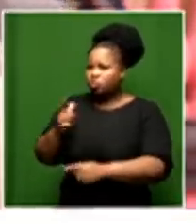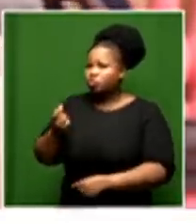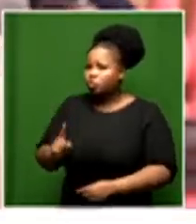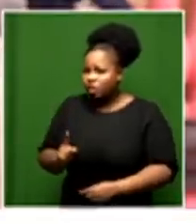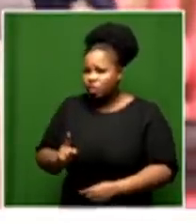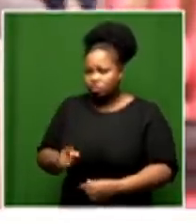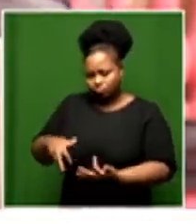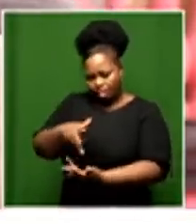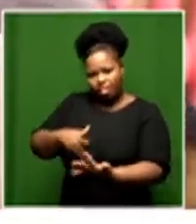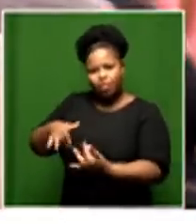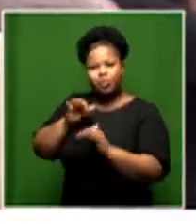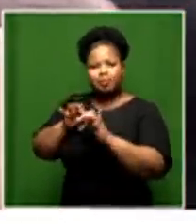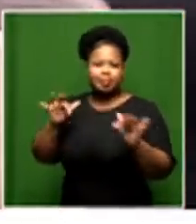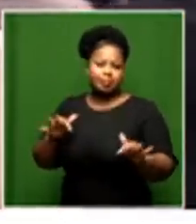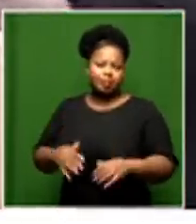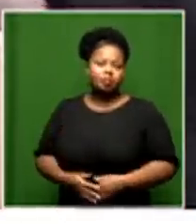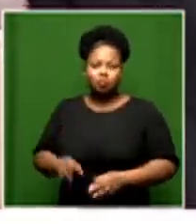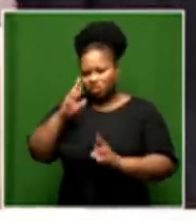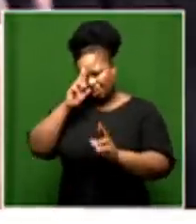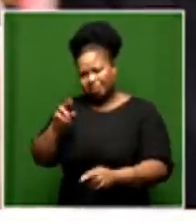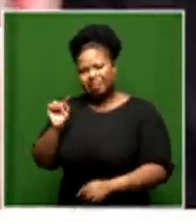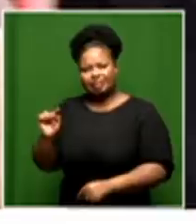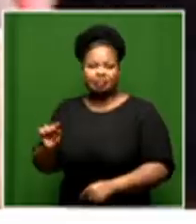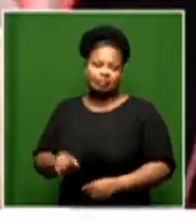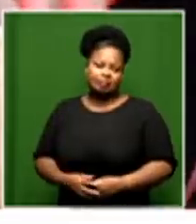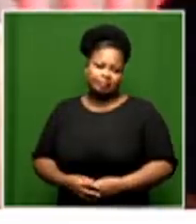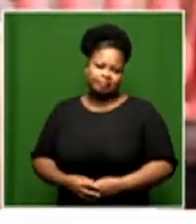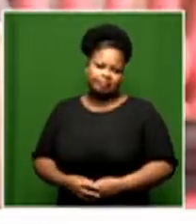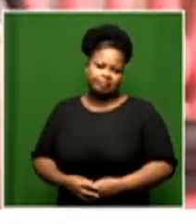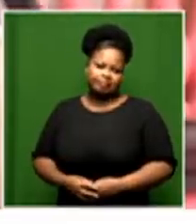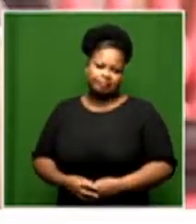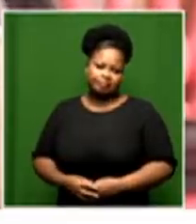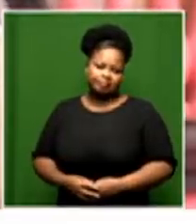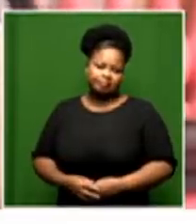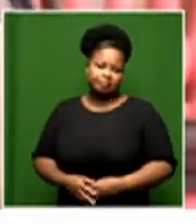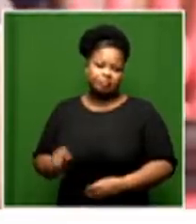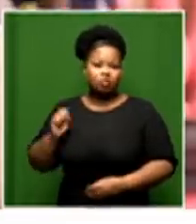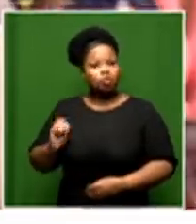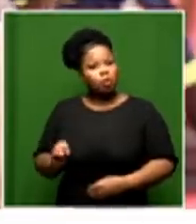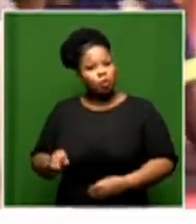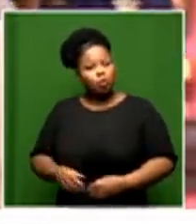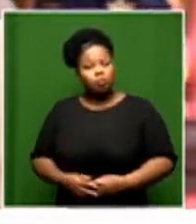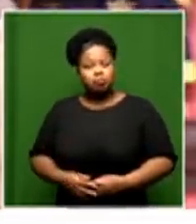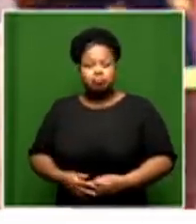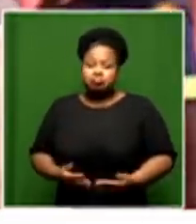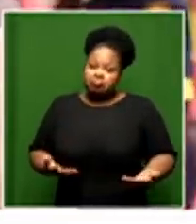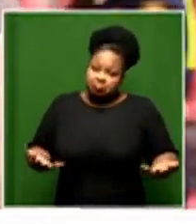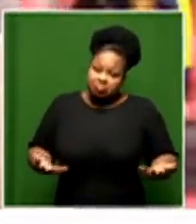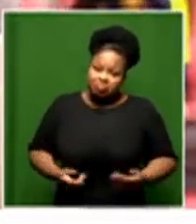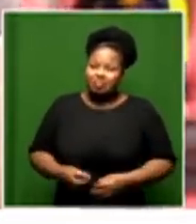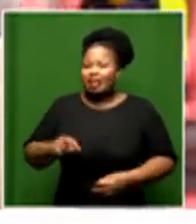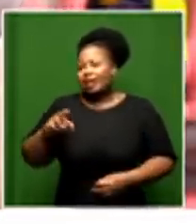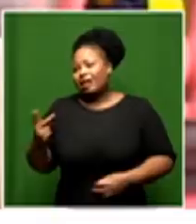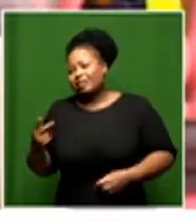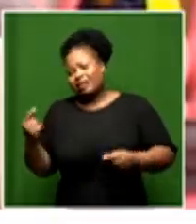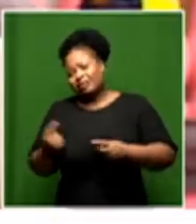the people. So that was his choice, and we respected that. So these other